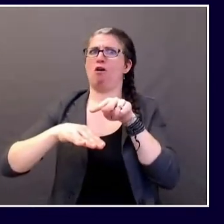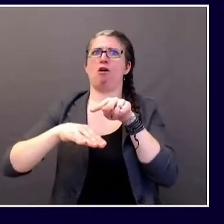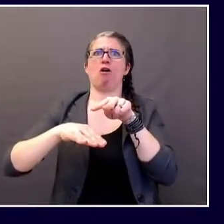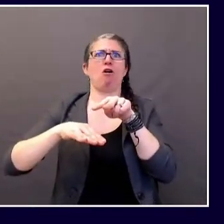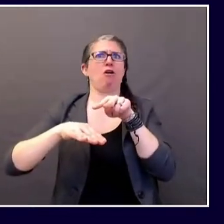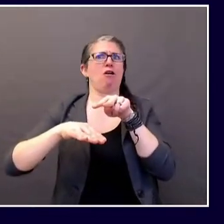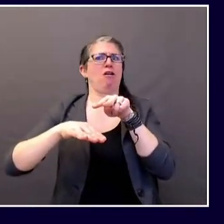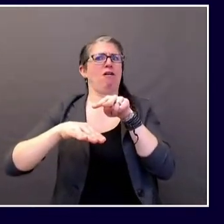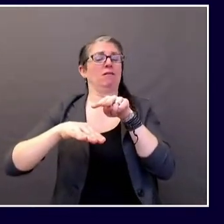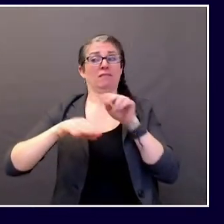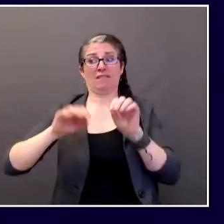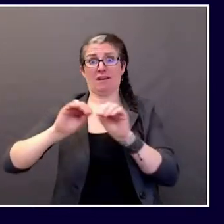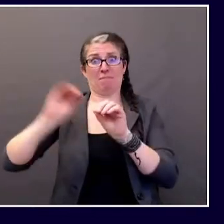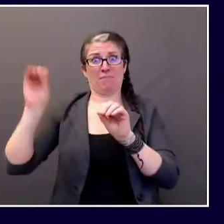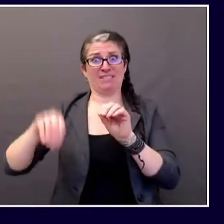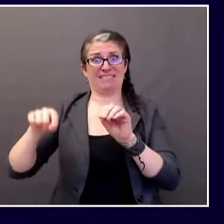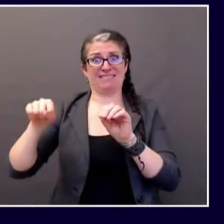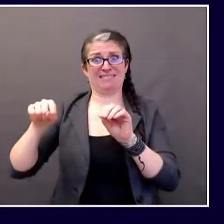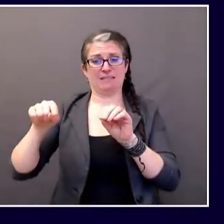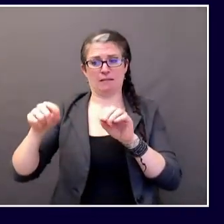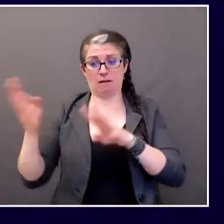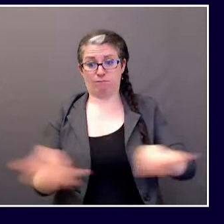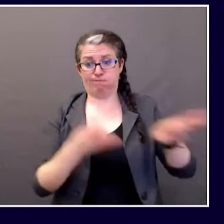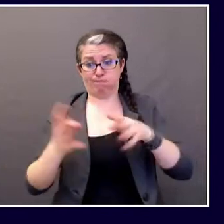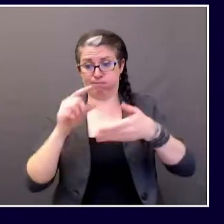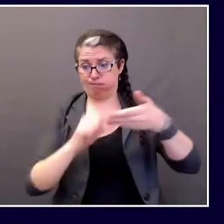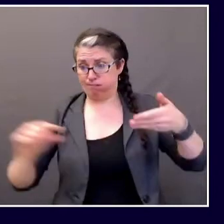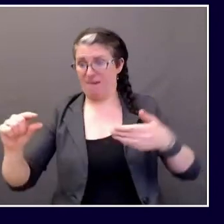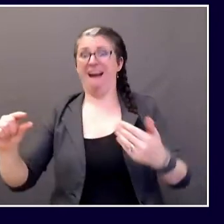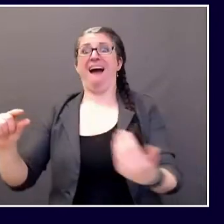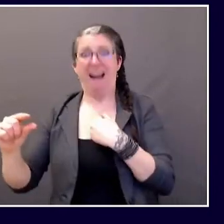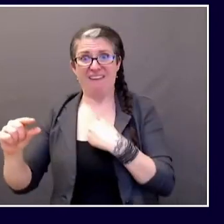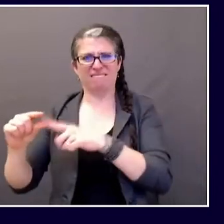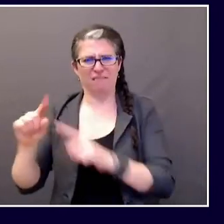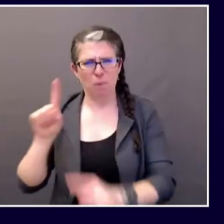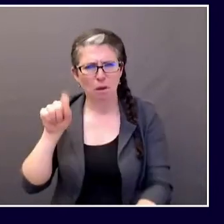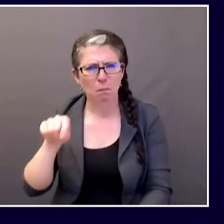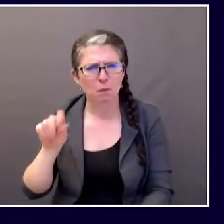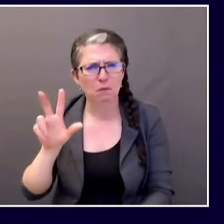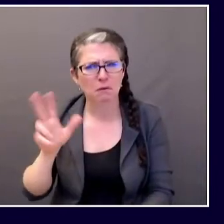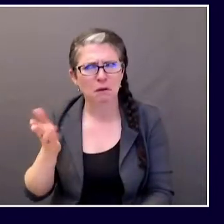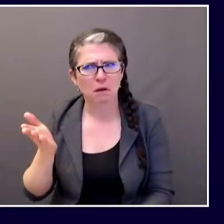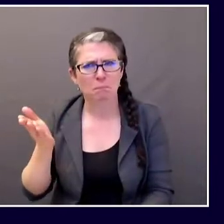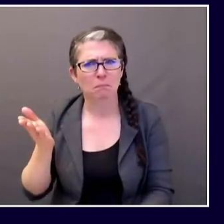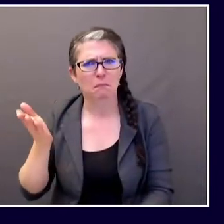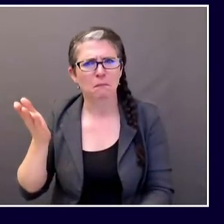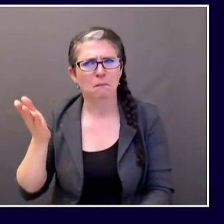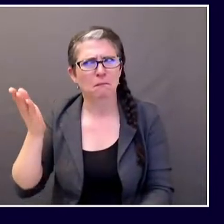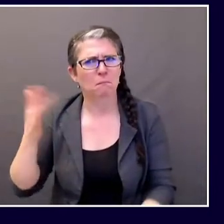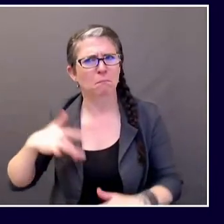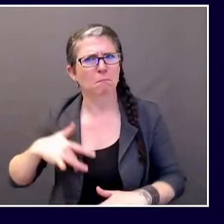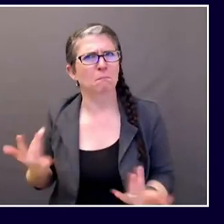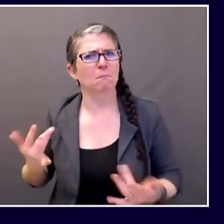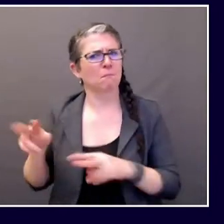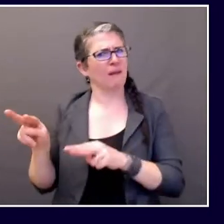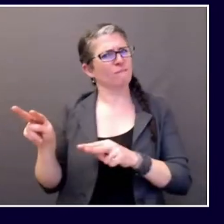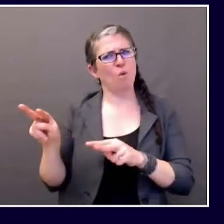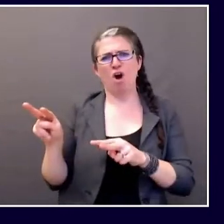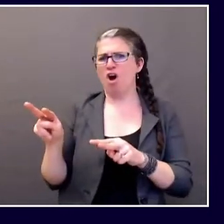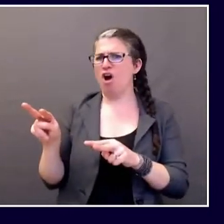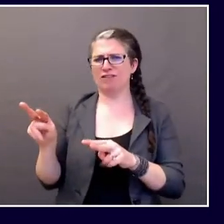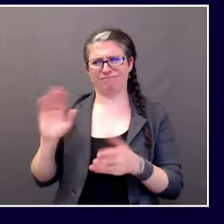keep everyone posted as we learn more about the supply of vaccine, the availability of more places to get vaccinated, as well as some of